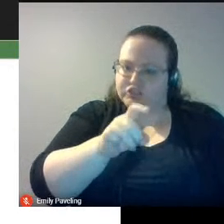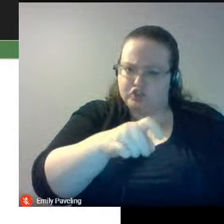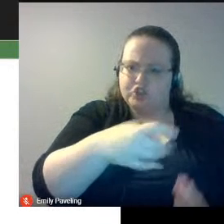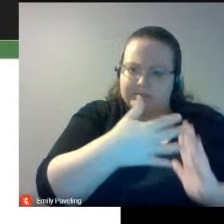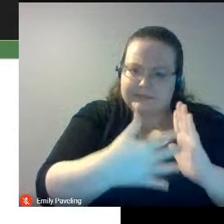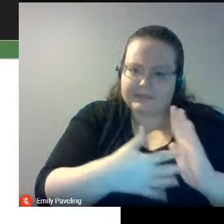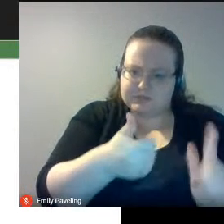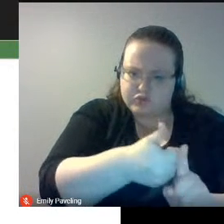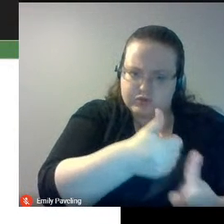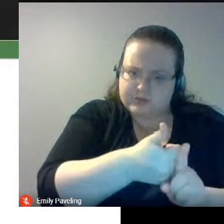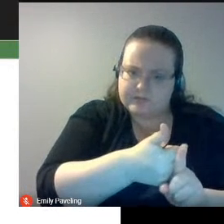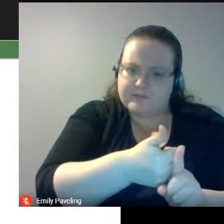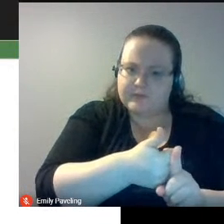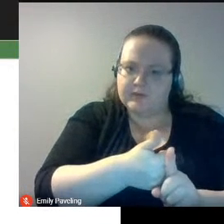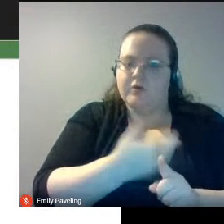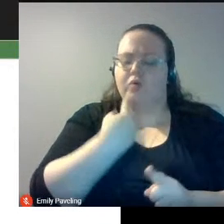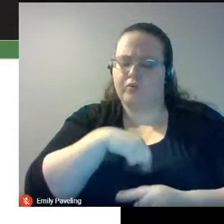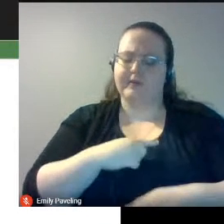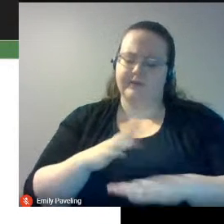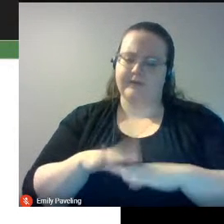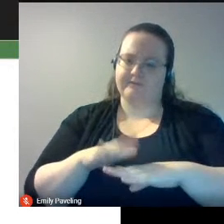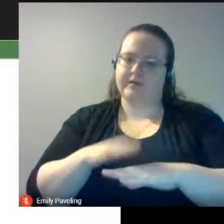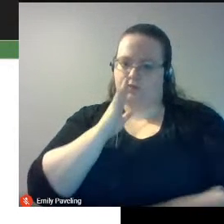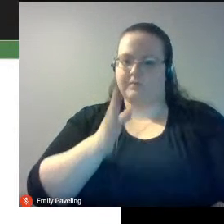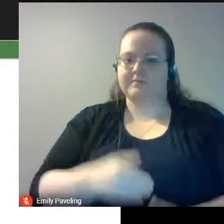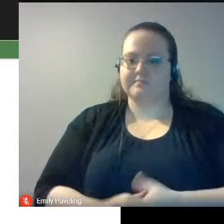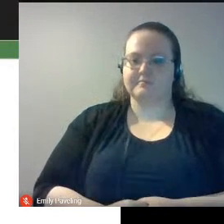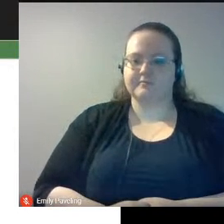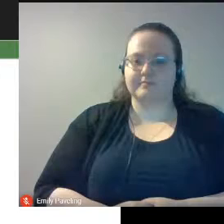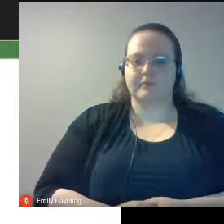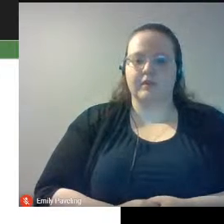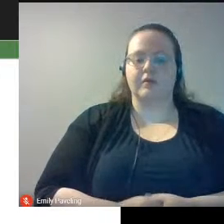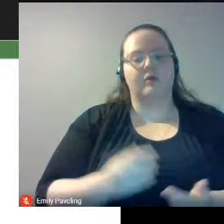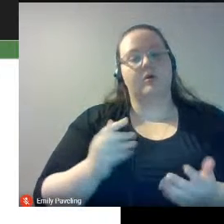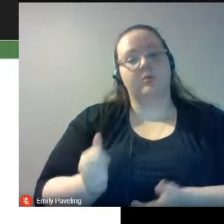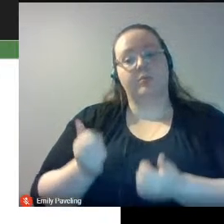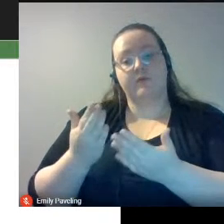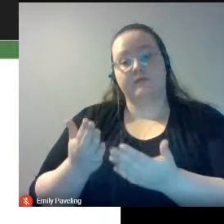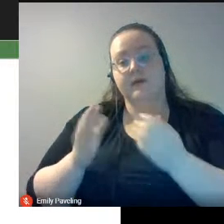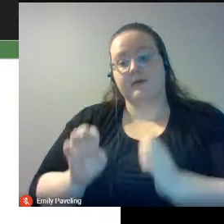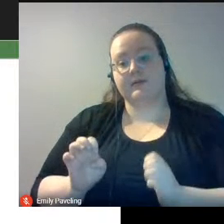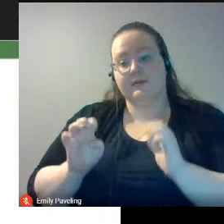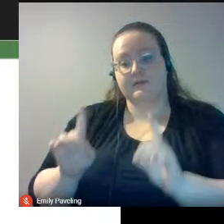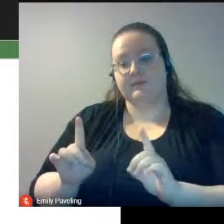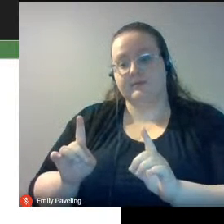be considered for testing. We will also provide education